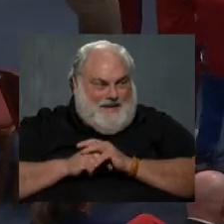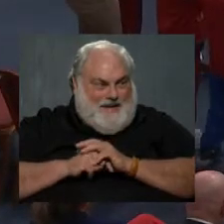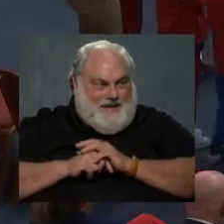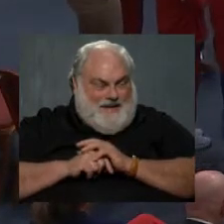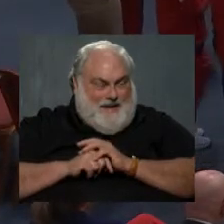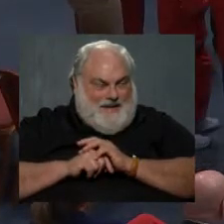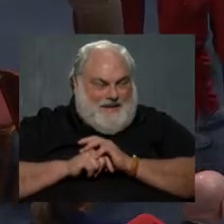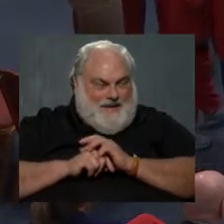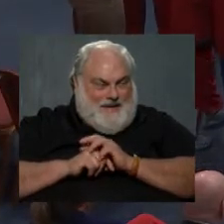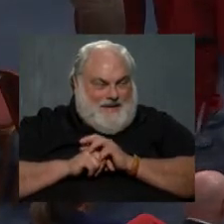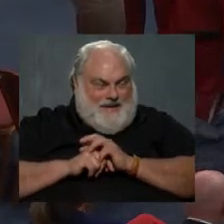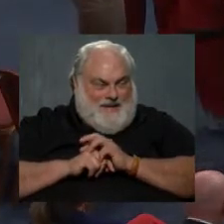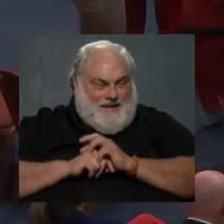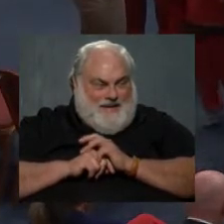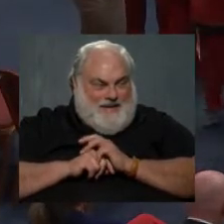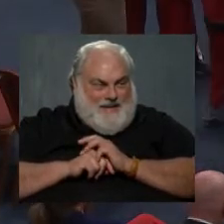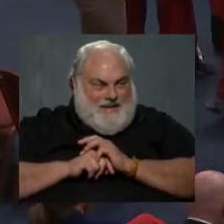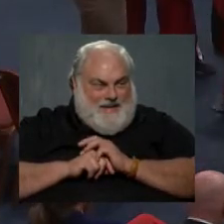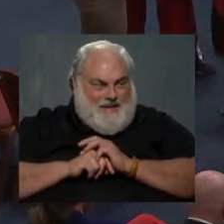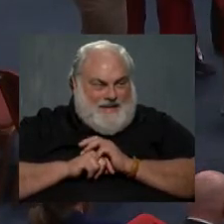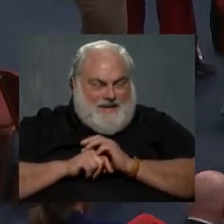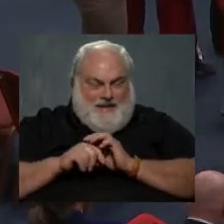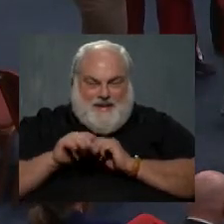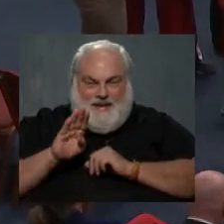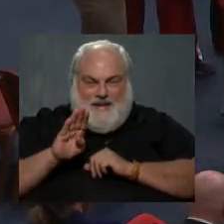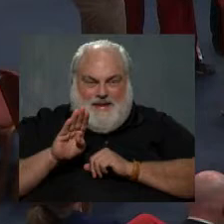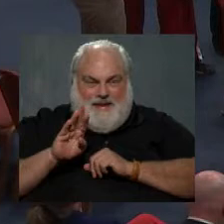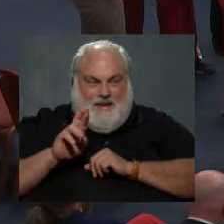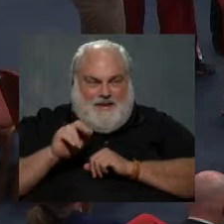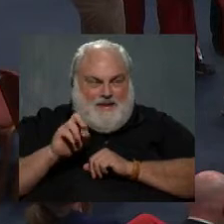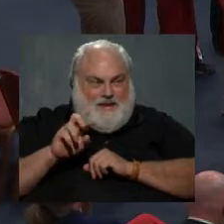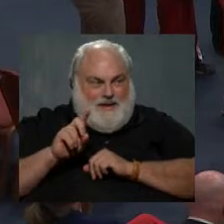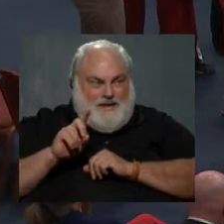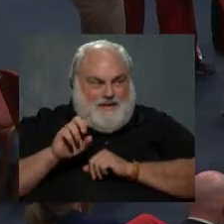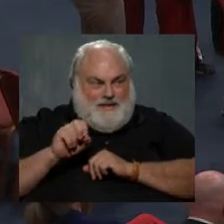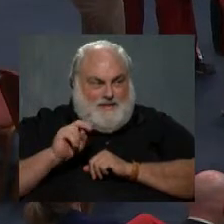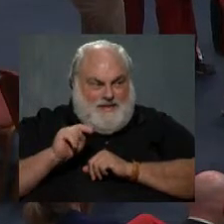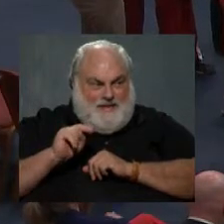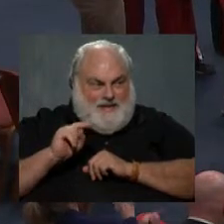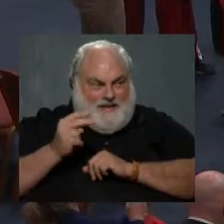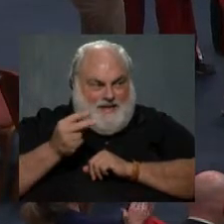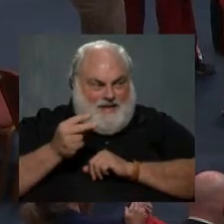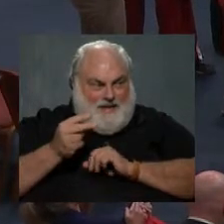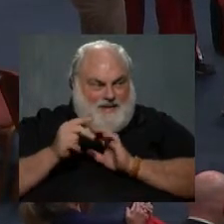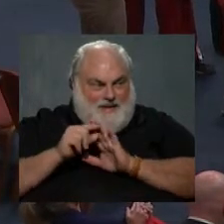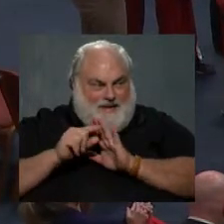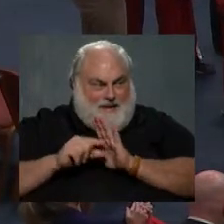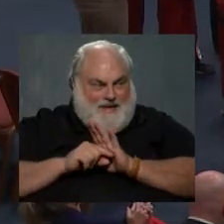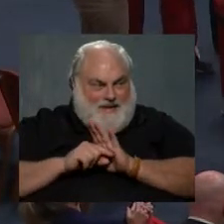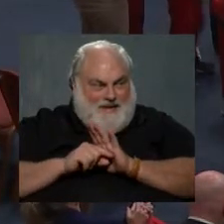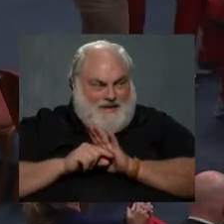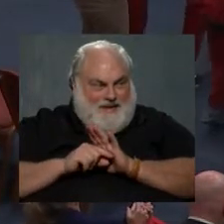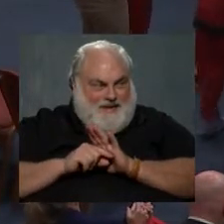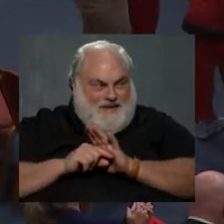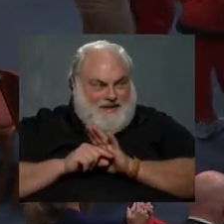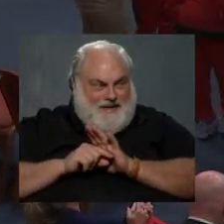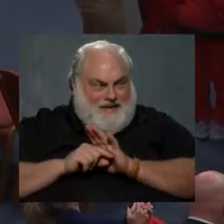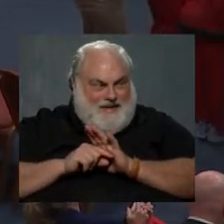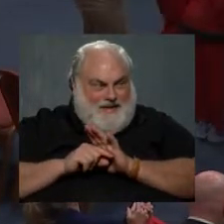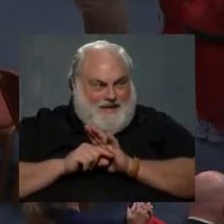Tell me your name. My name's Brooks, and I'm in second grade. Second grade.